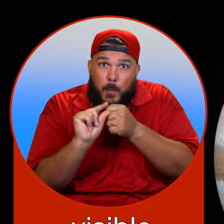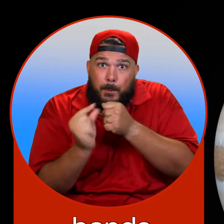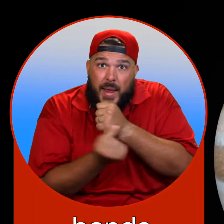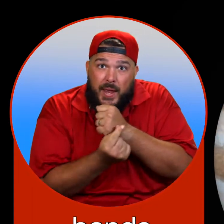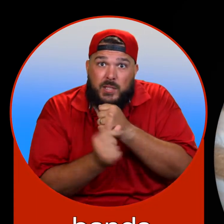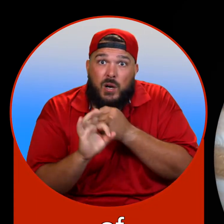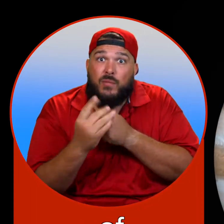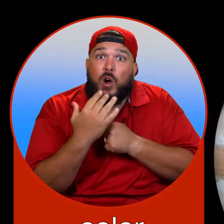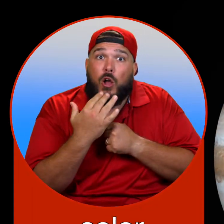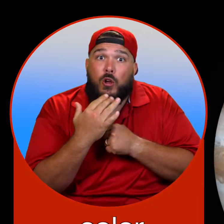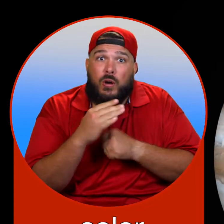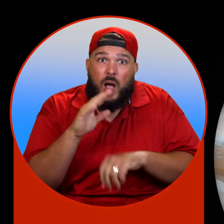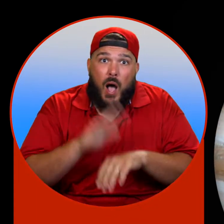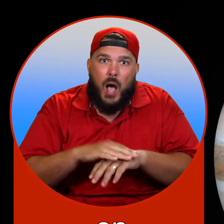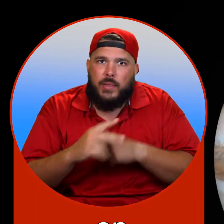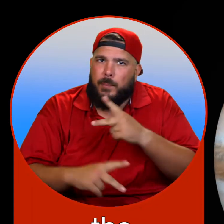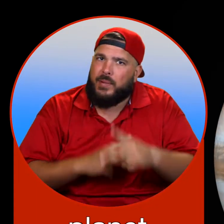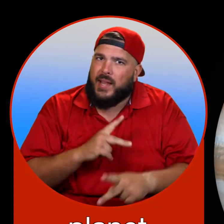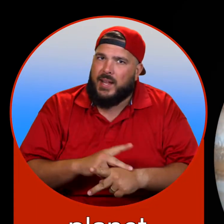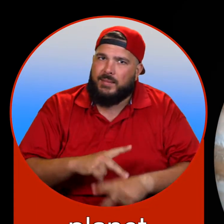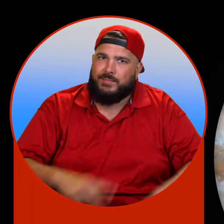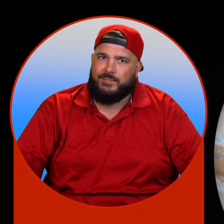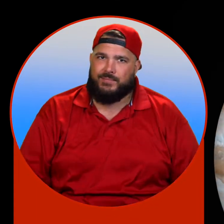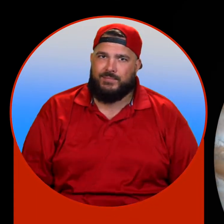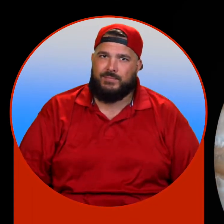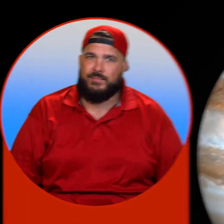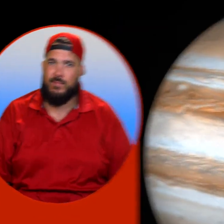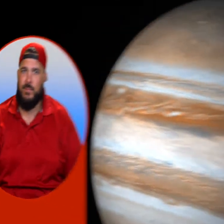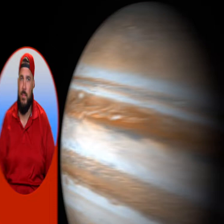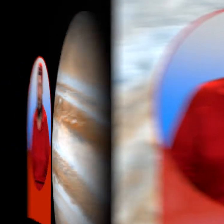visible bands of color on the planet.